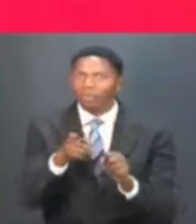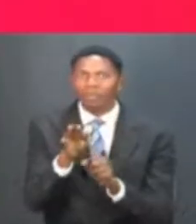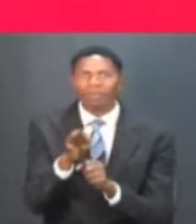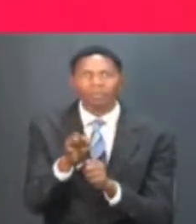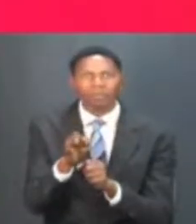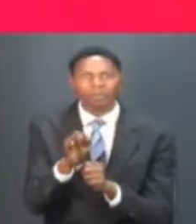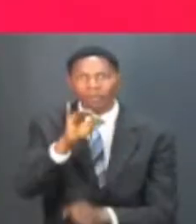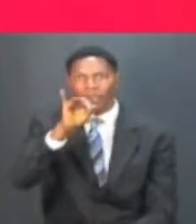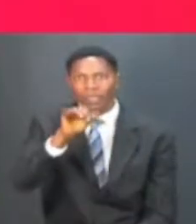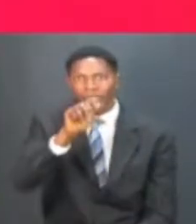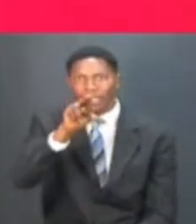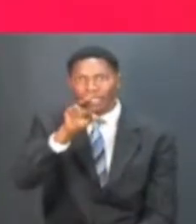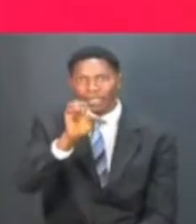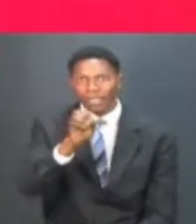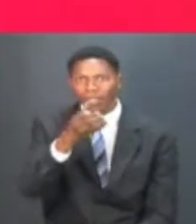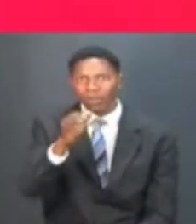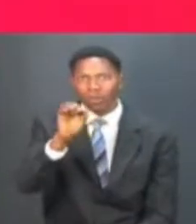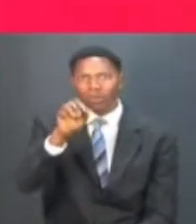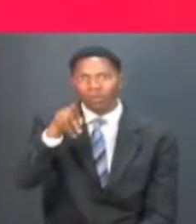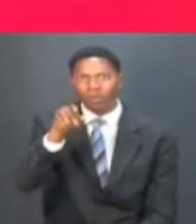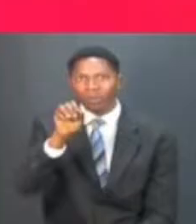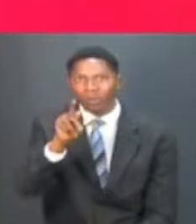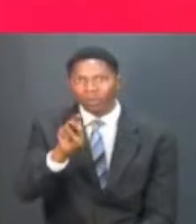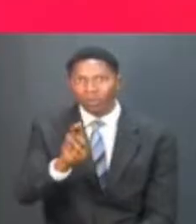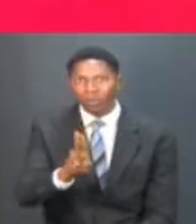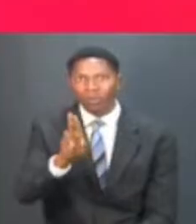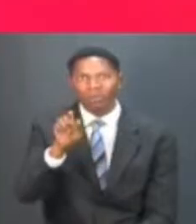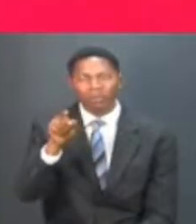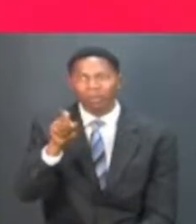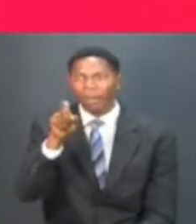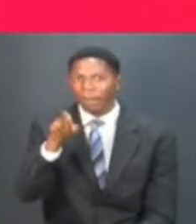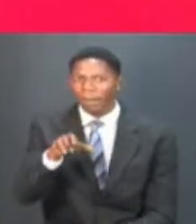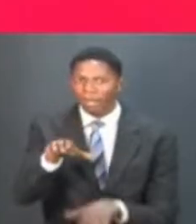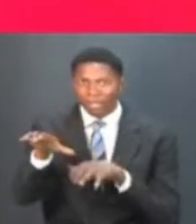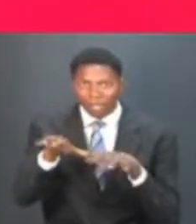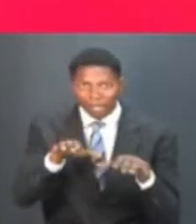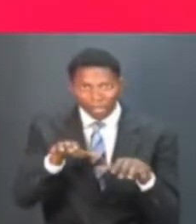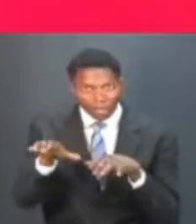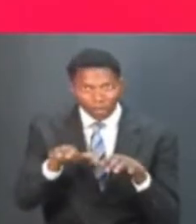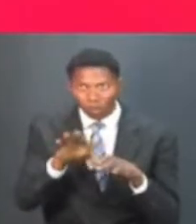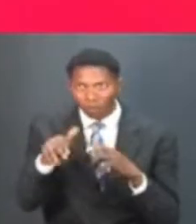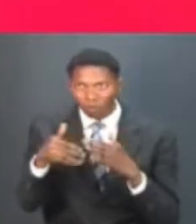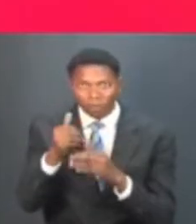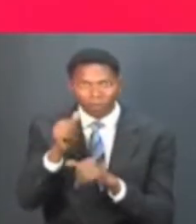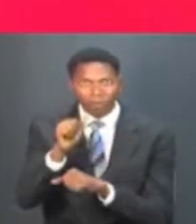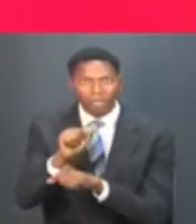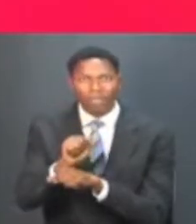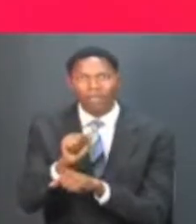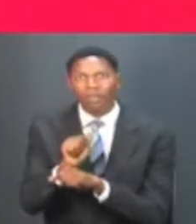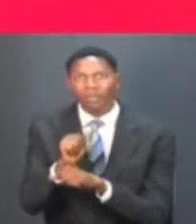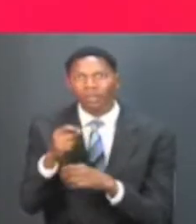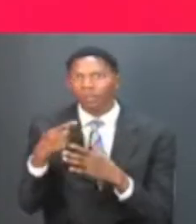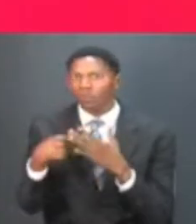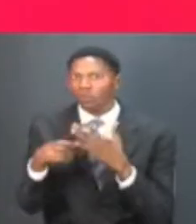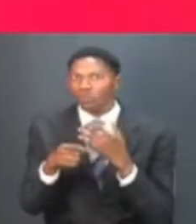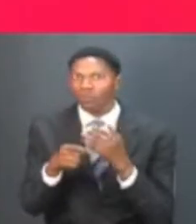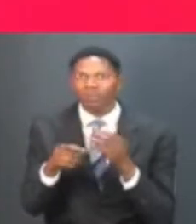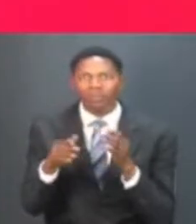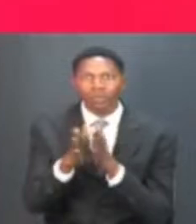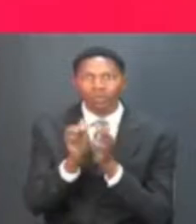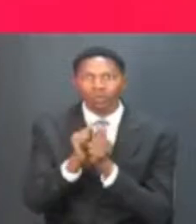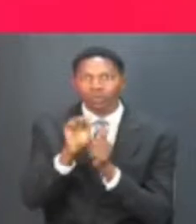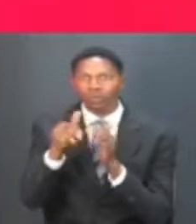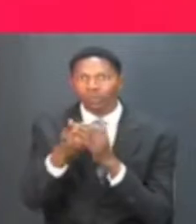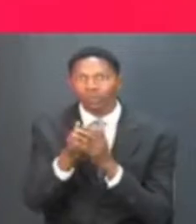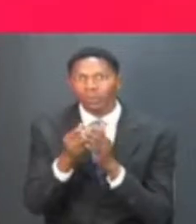Jane Opoku Ajiman, shall perform my functions in accordance with Article